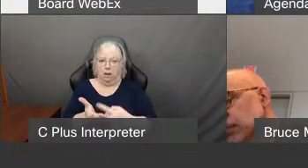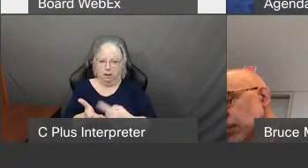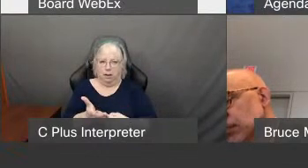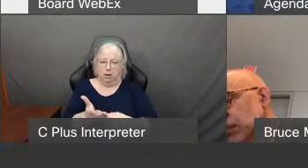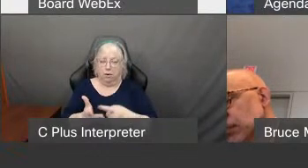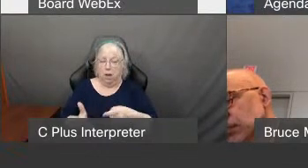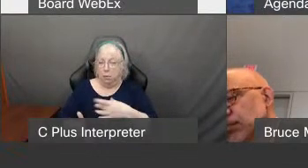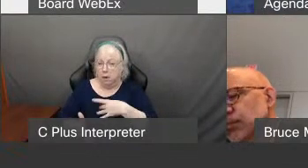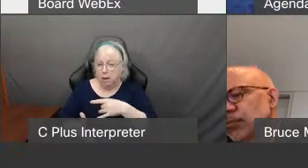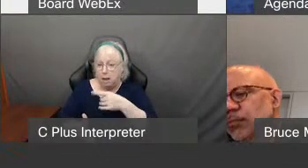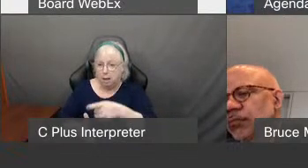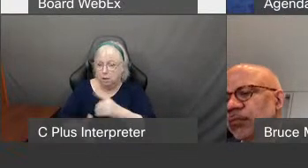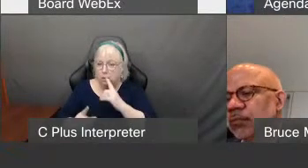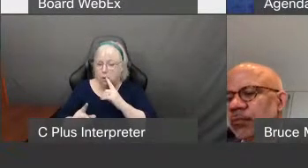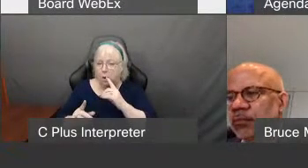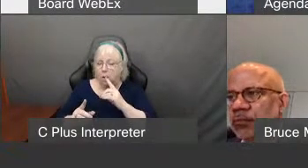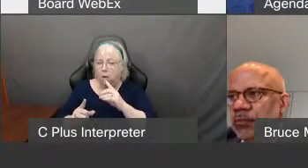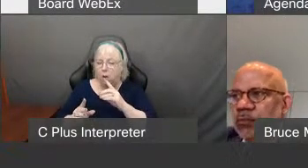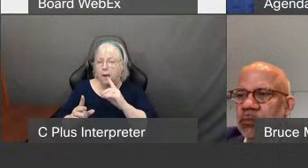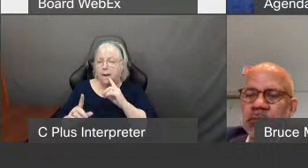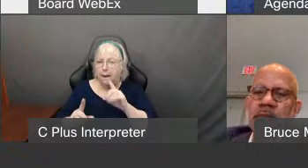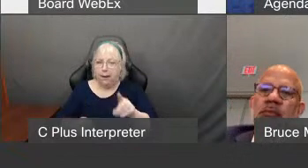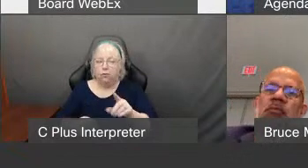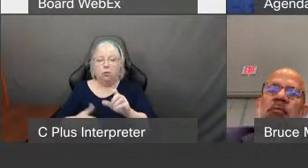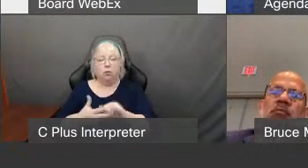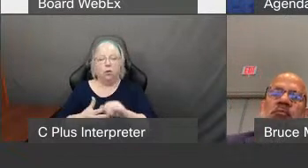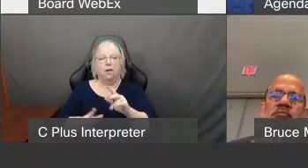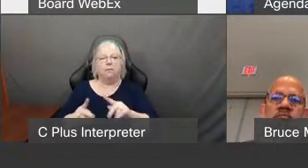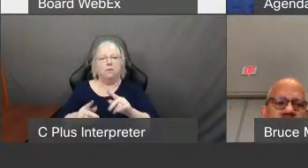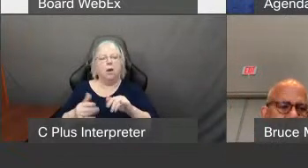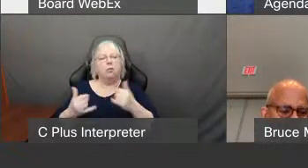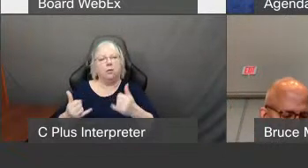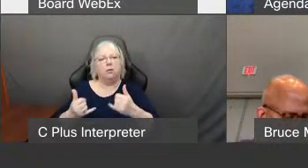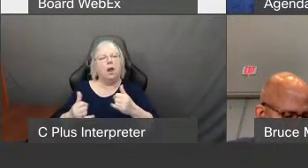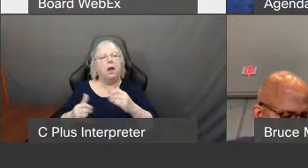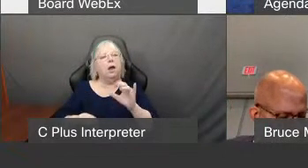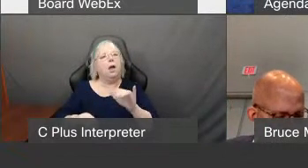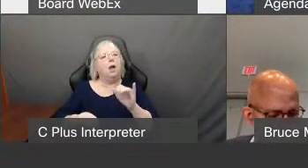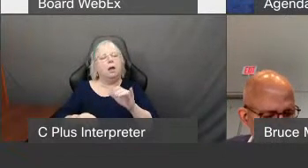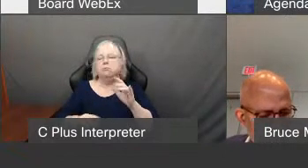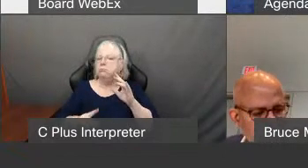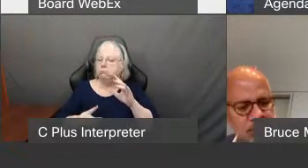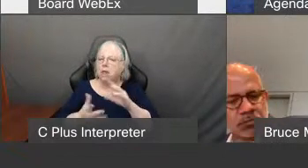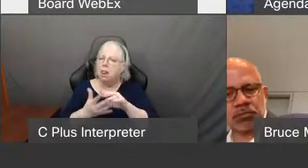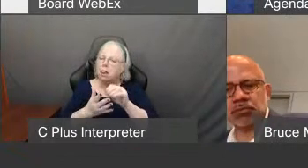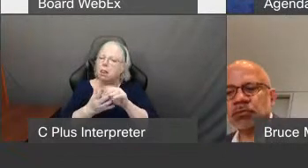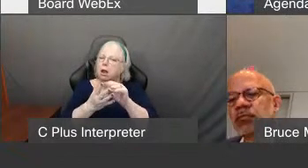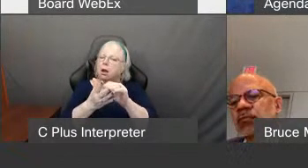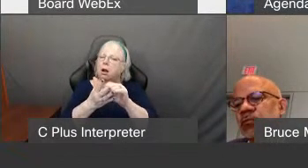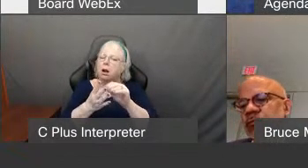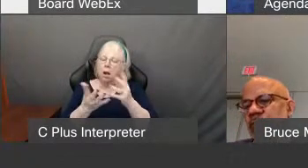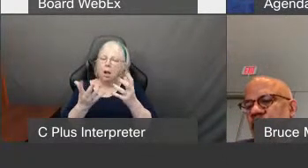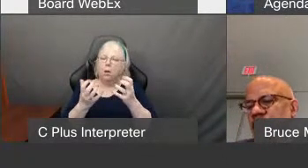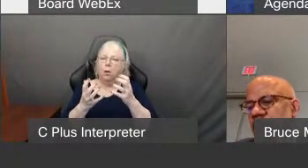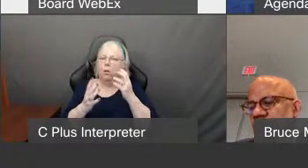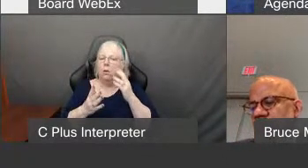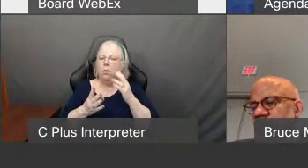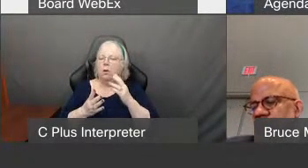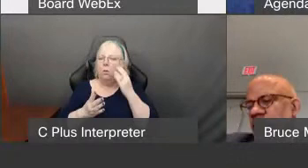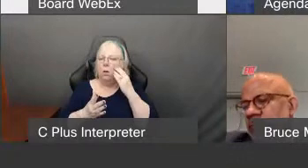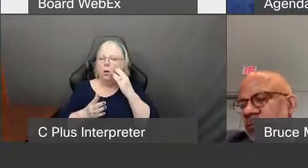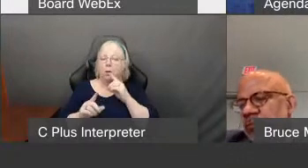answer that so folks who are just now starting to get engaged could hear the answer to that, if you